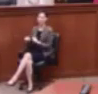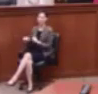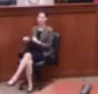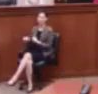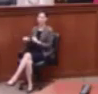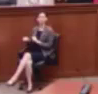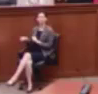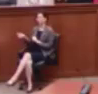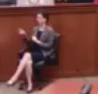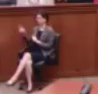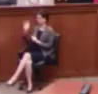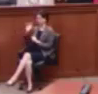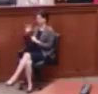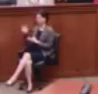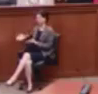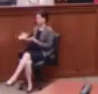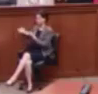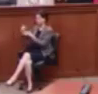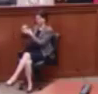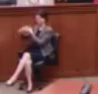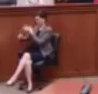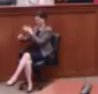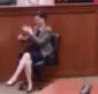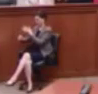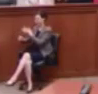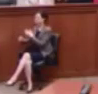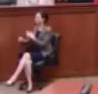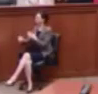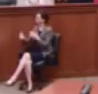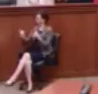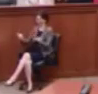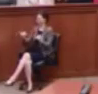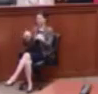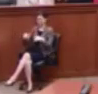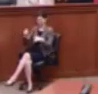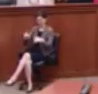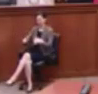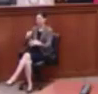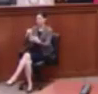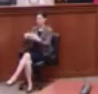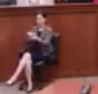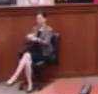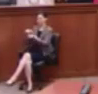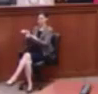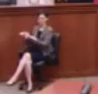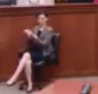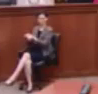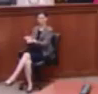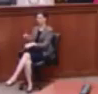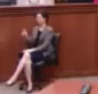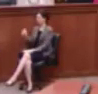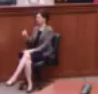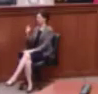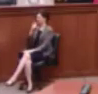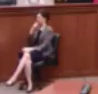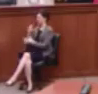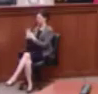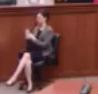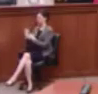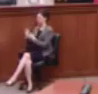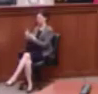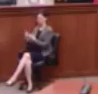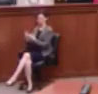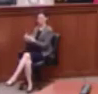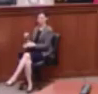as relevant today as they were then. Ken mentioned a couple of them, actually,